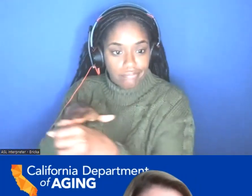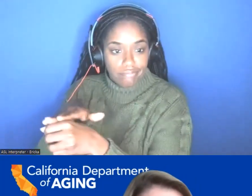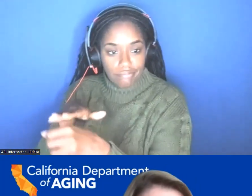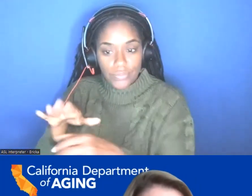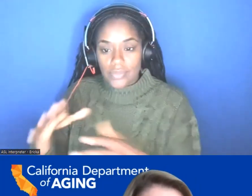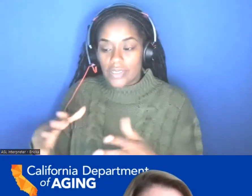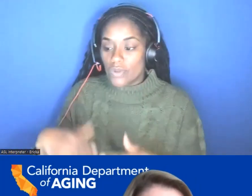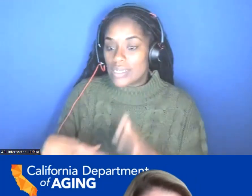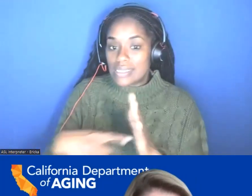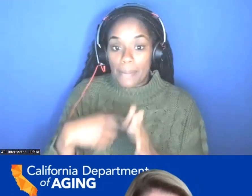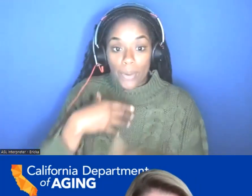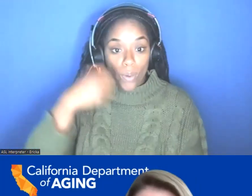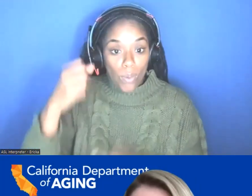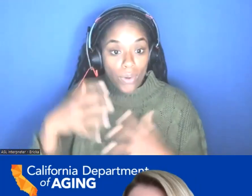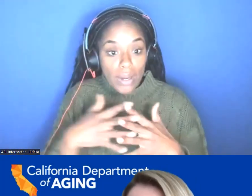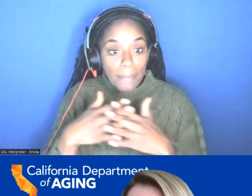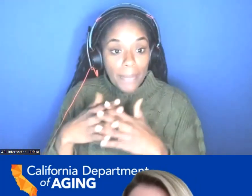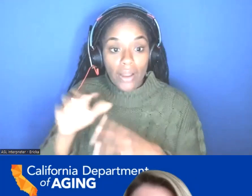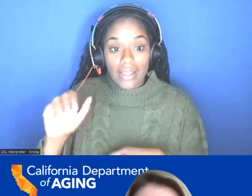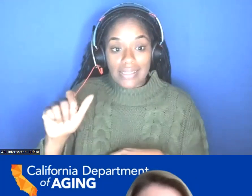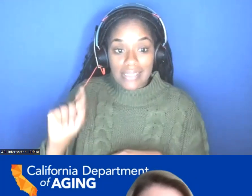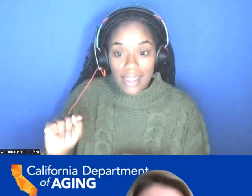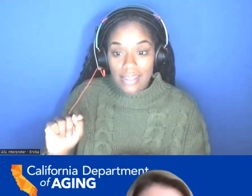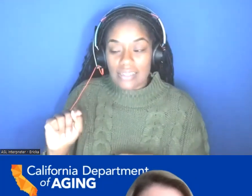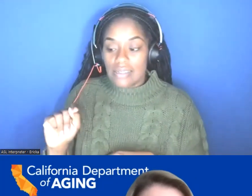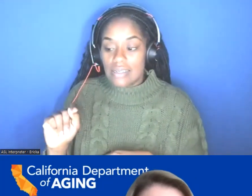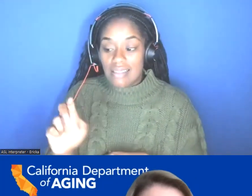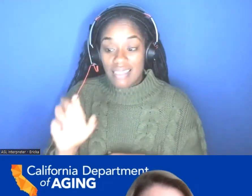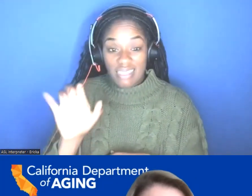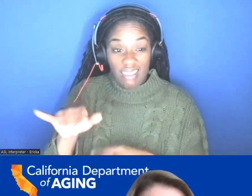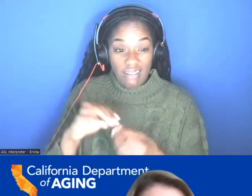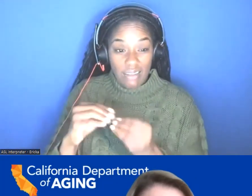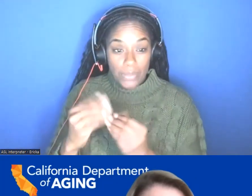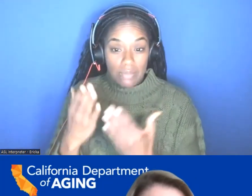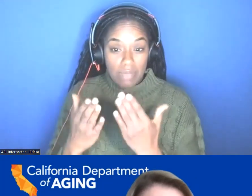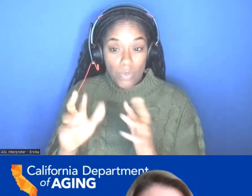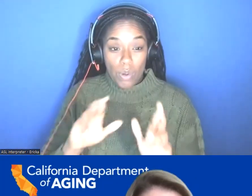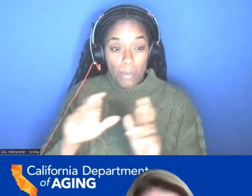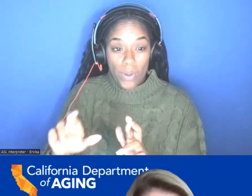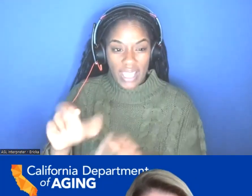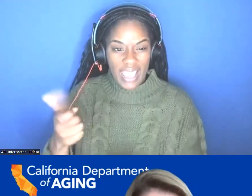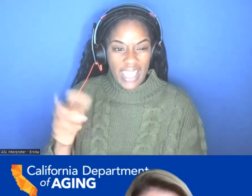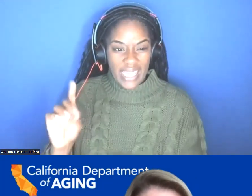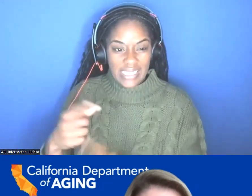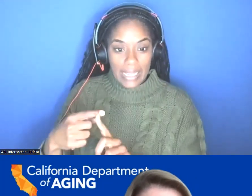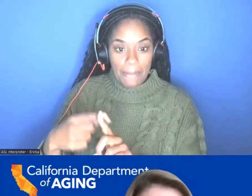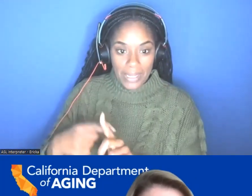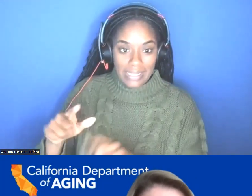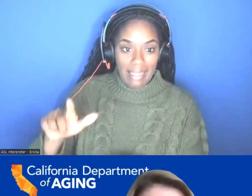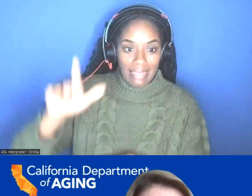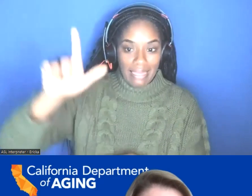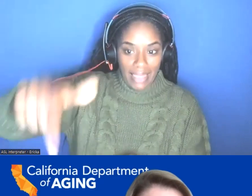example, Older Americans Act or older, those numbers might be reported 18 months out